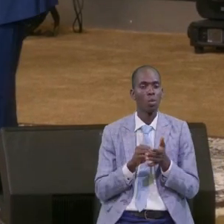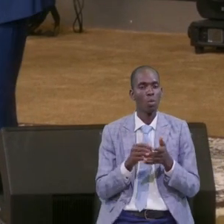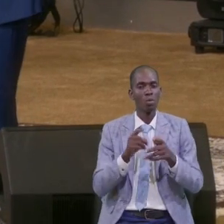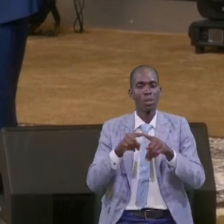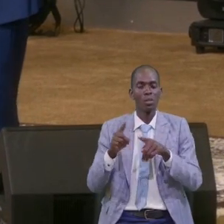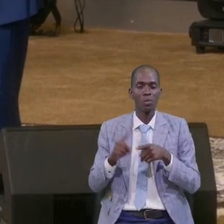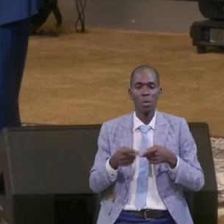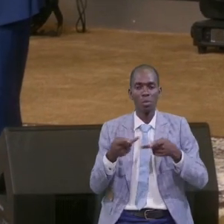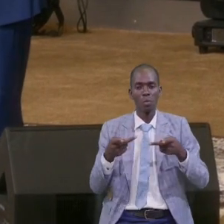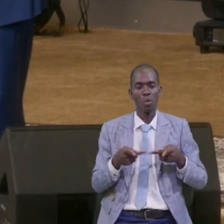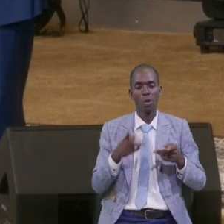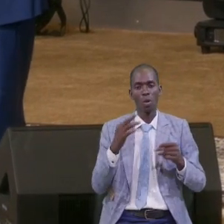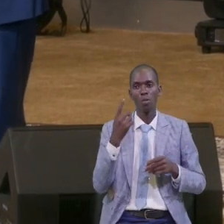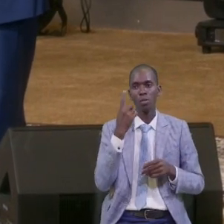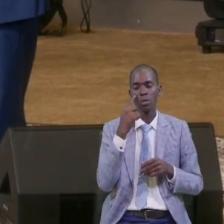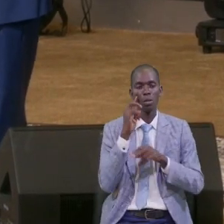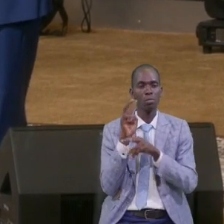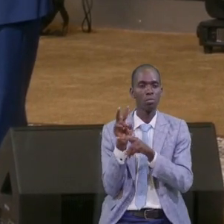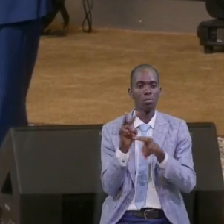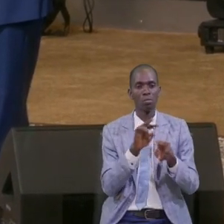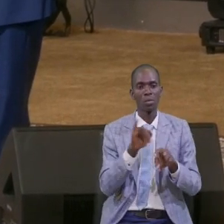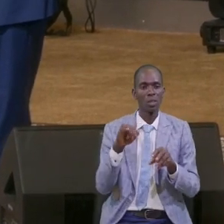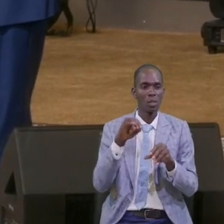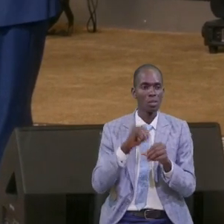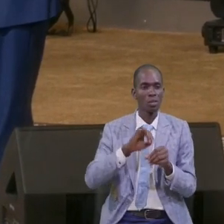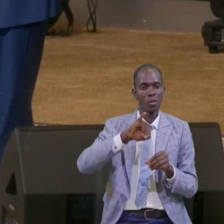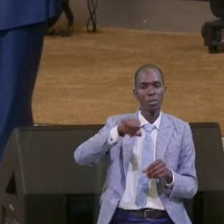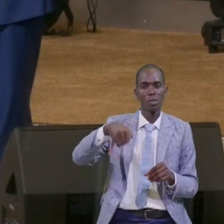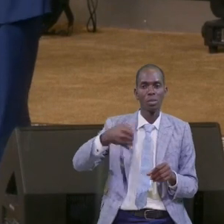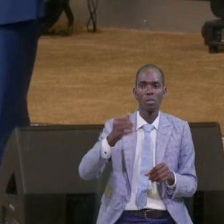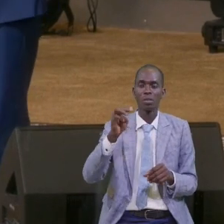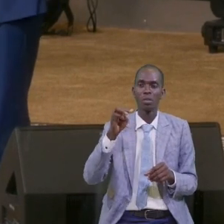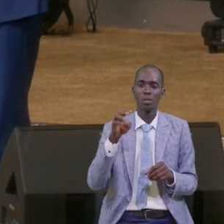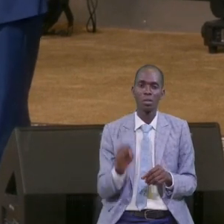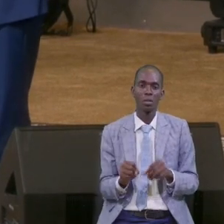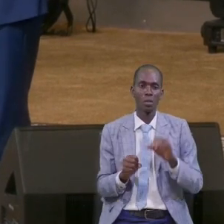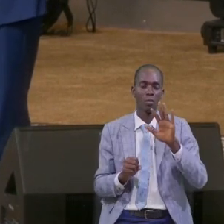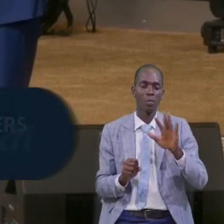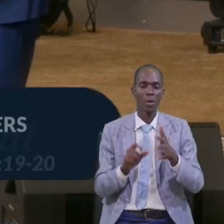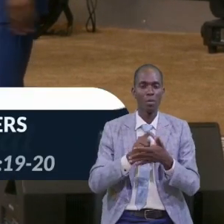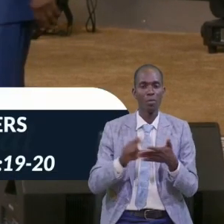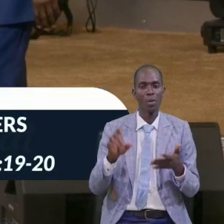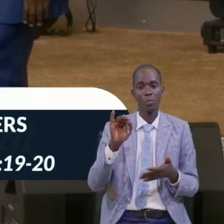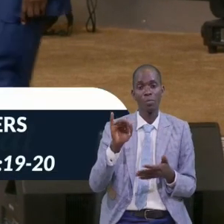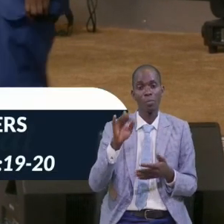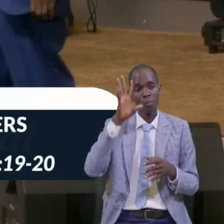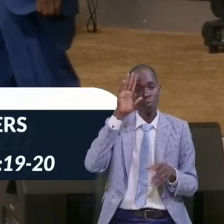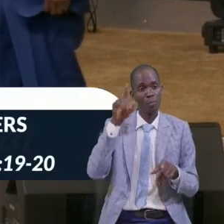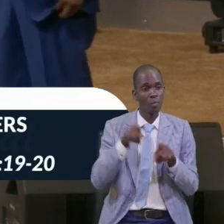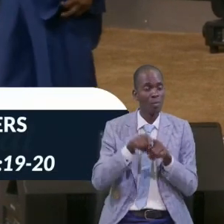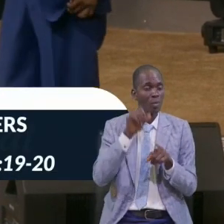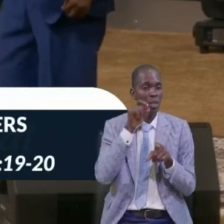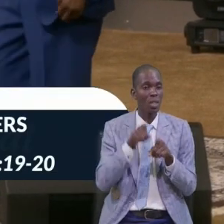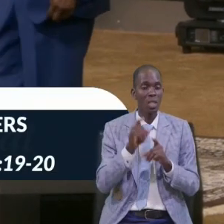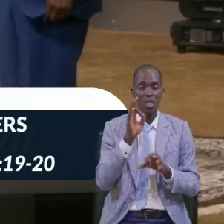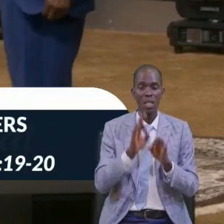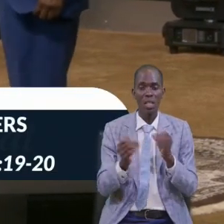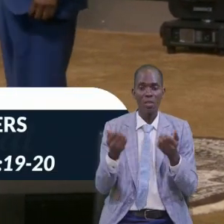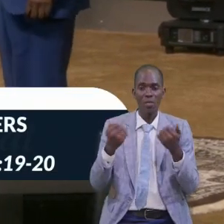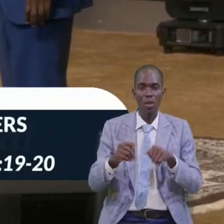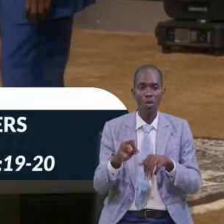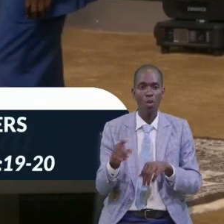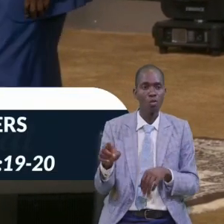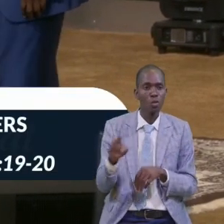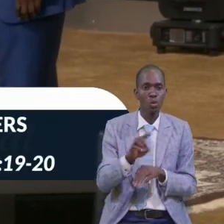James chapter 5 verse 19. Brethren, if any of you do